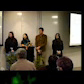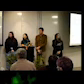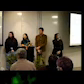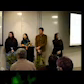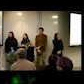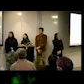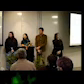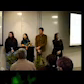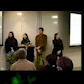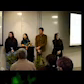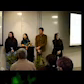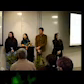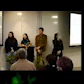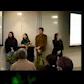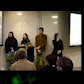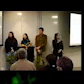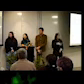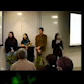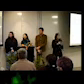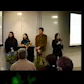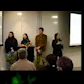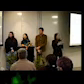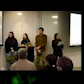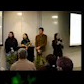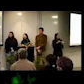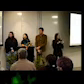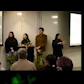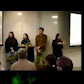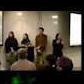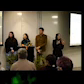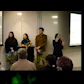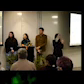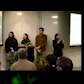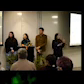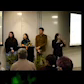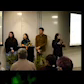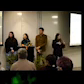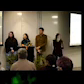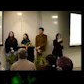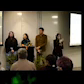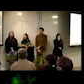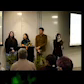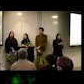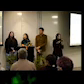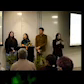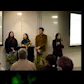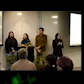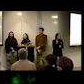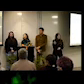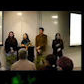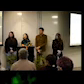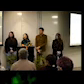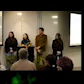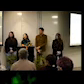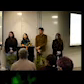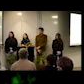people in high schools with an interest in the area of biology or neuroscience, is there a capacity, work experience in any of the labs where the research comes